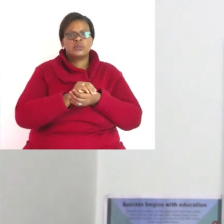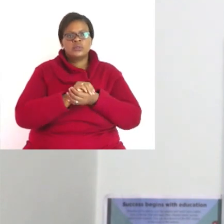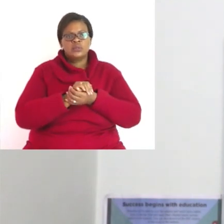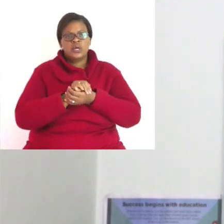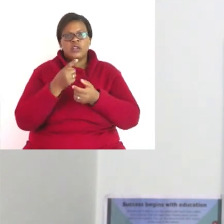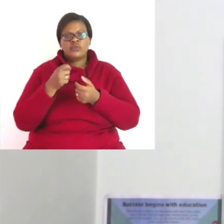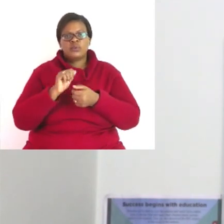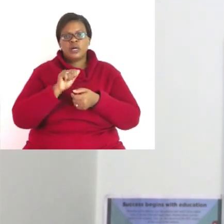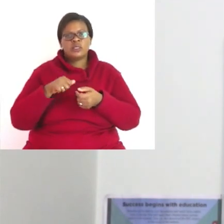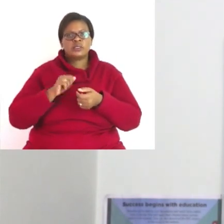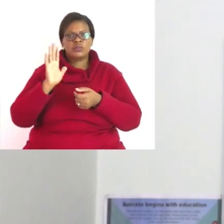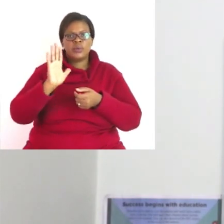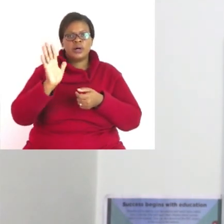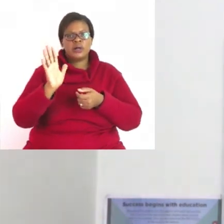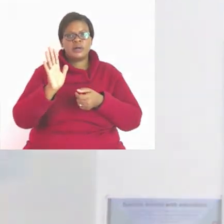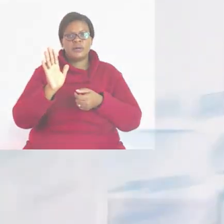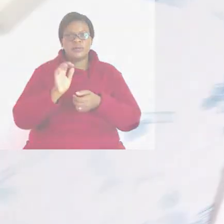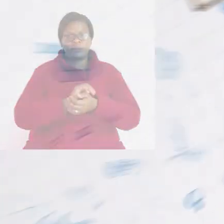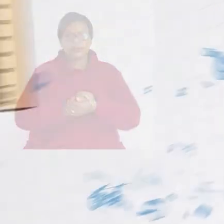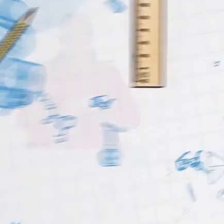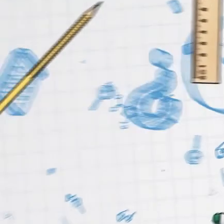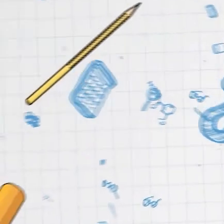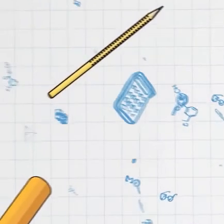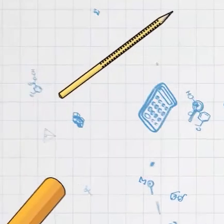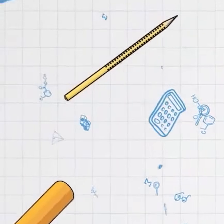us, it's a bye-bye.